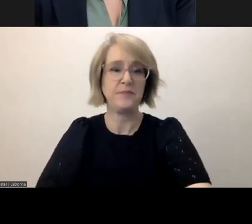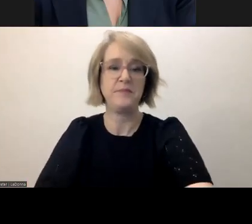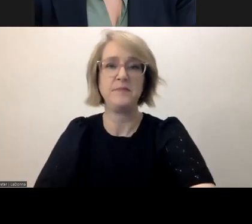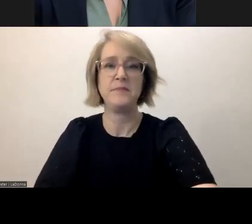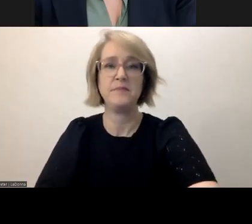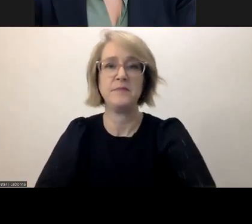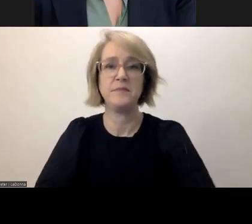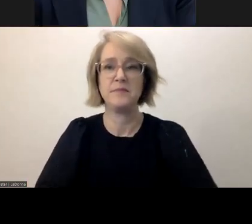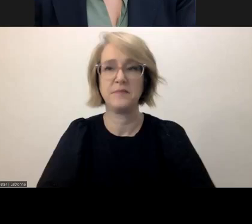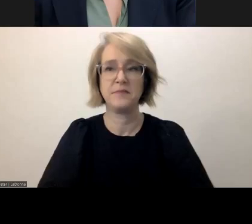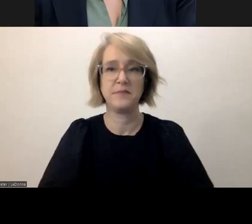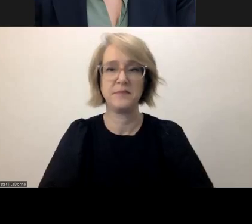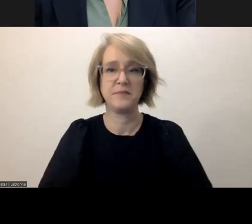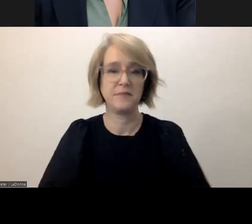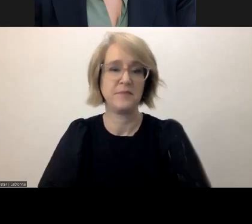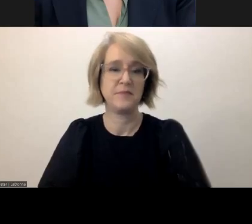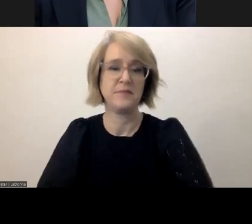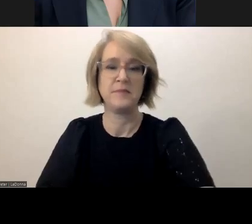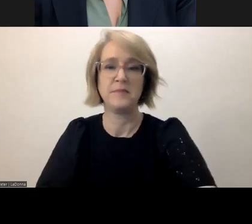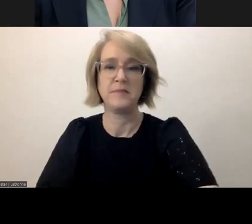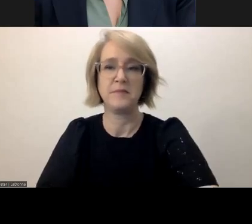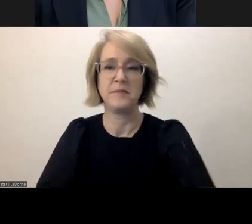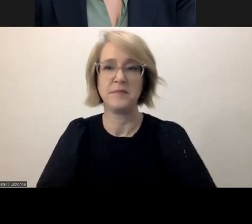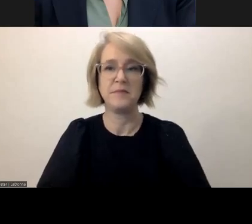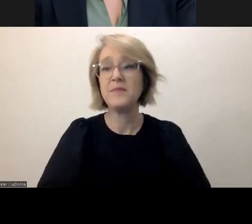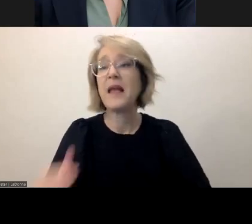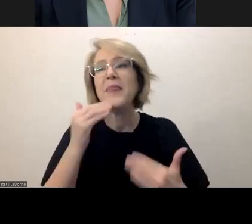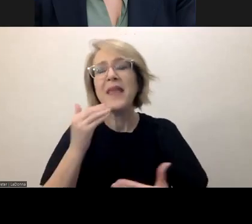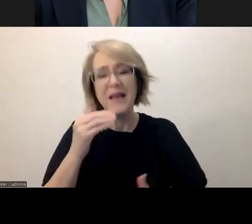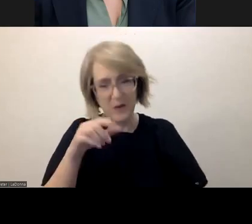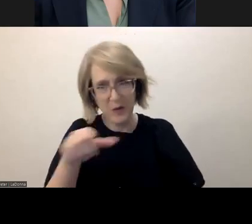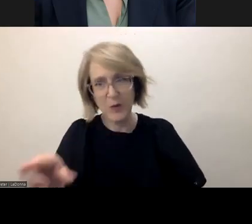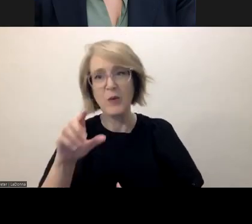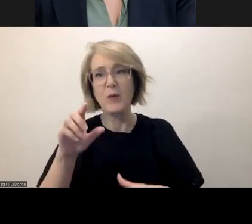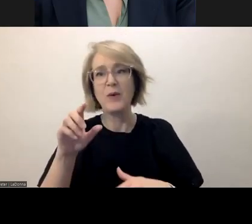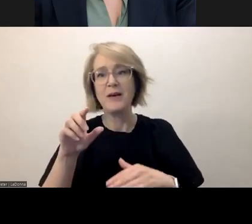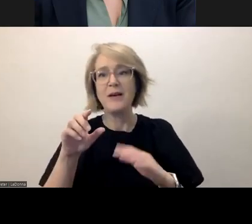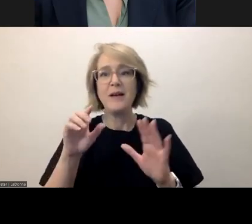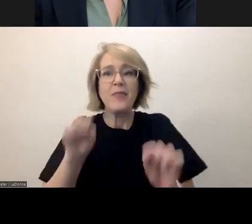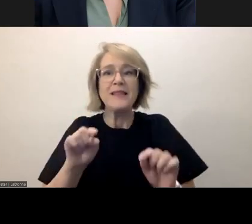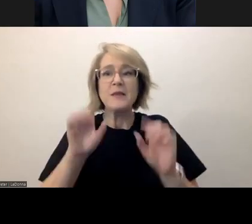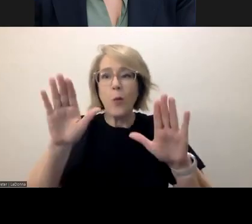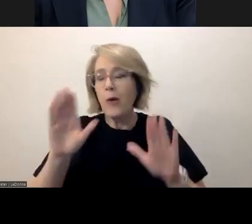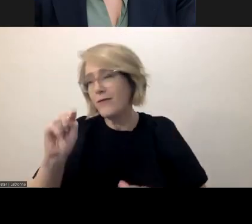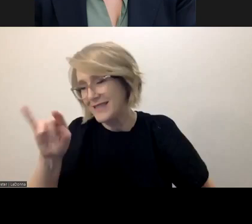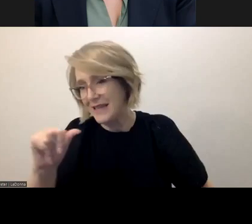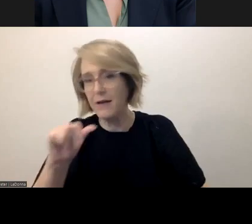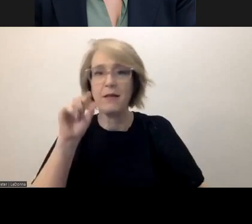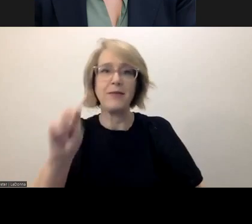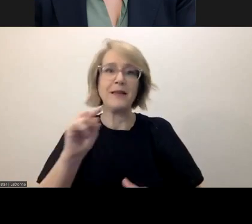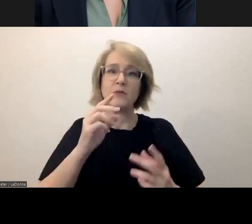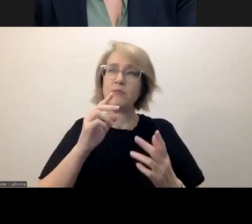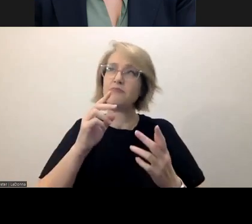All right. Thank you, Tia. This has just been a wonderful reflection, and I'm glad we're taking this space. It's a little longer